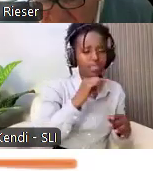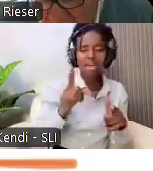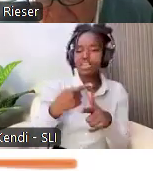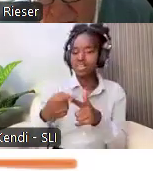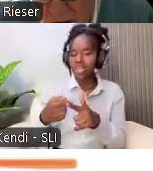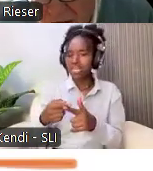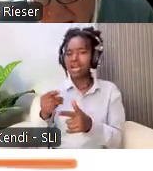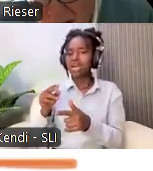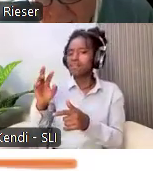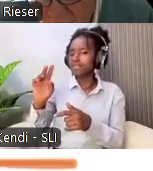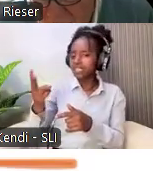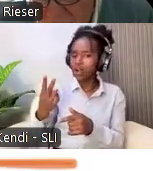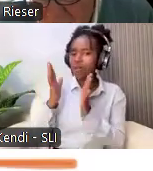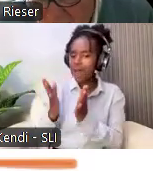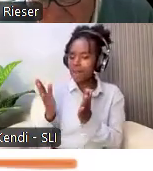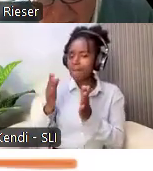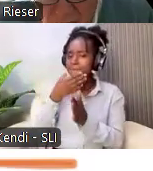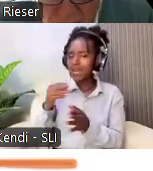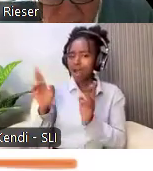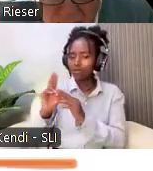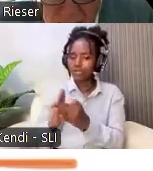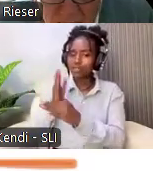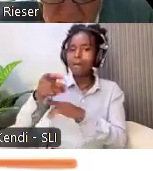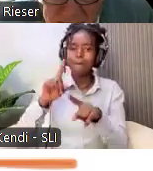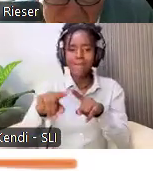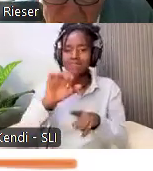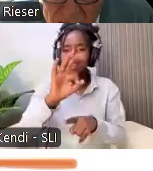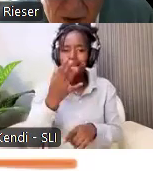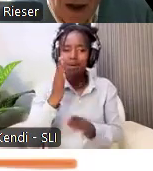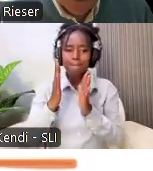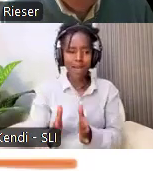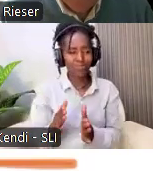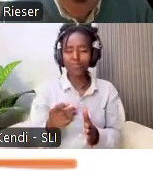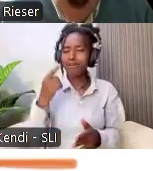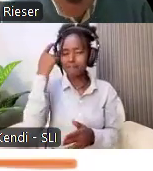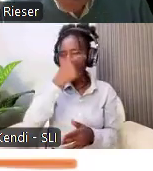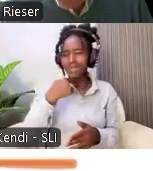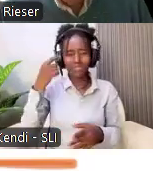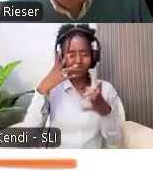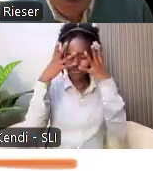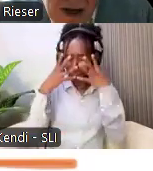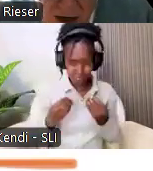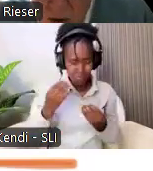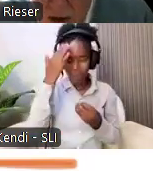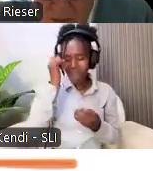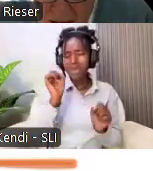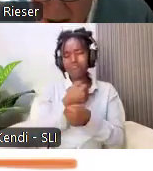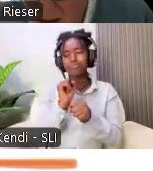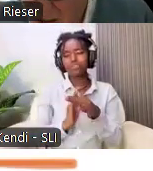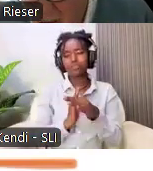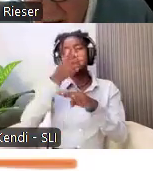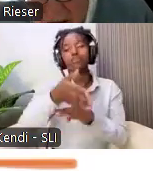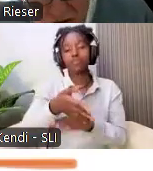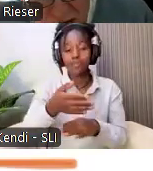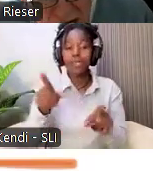a wheelchair, whose hands are open with despair because, of course, they're not going to be able to get over the hurdle. And what she talks about